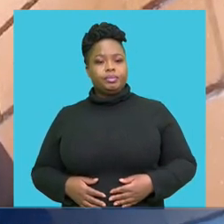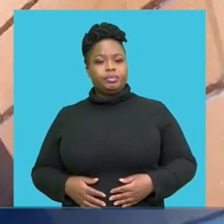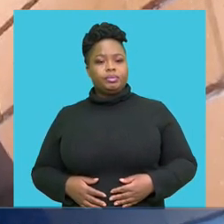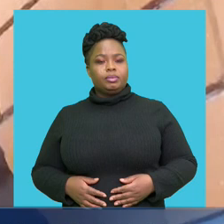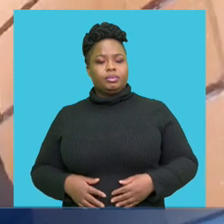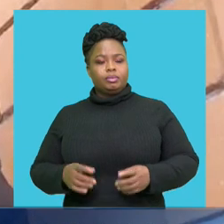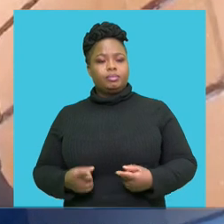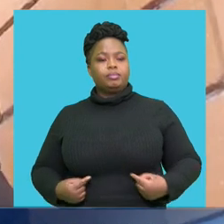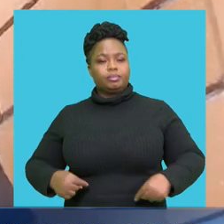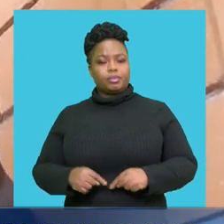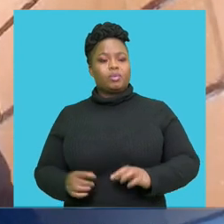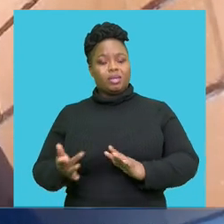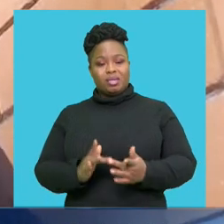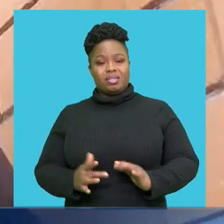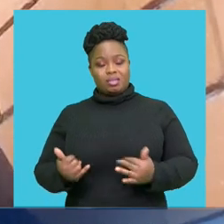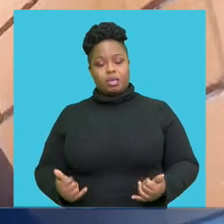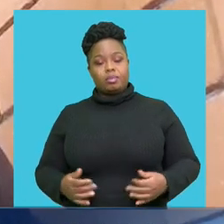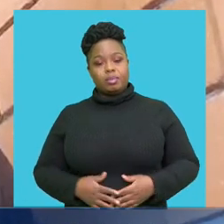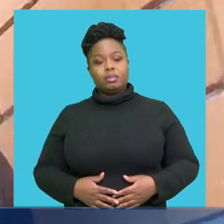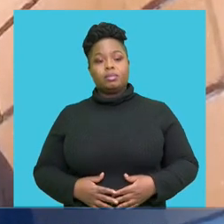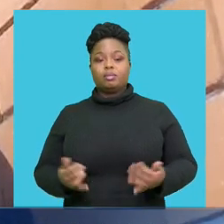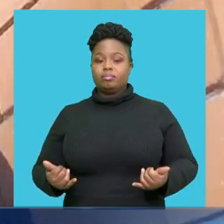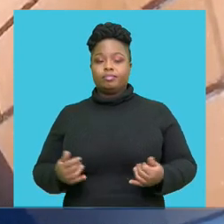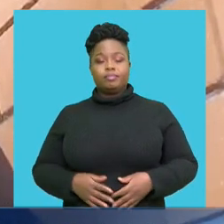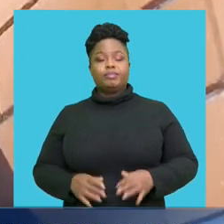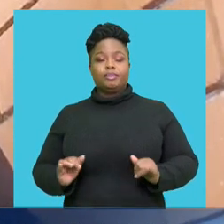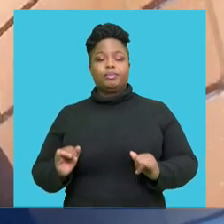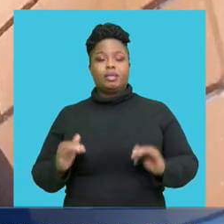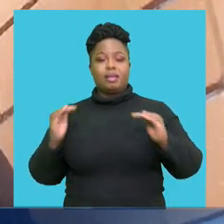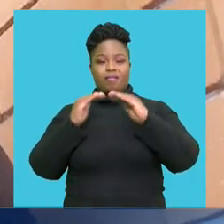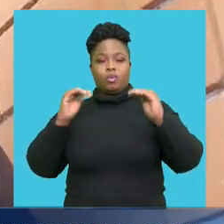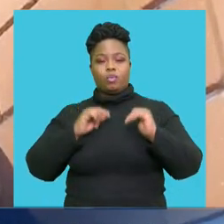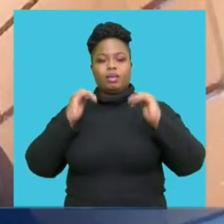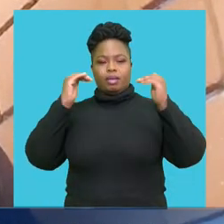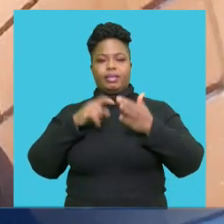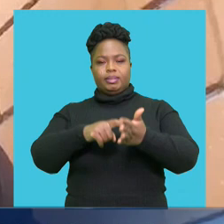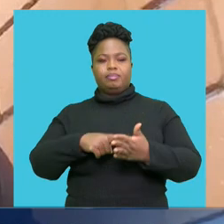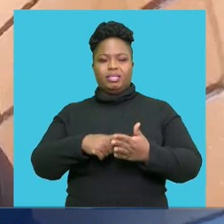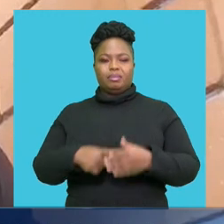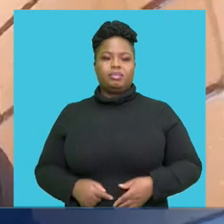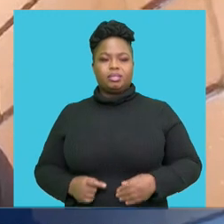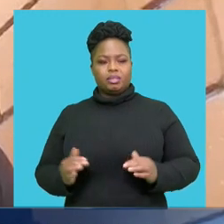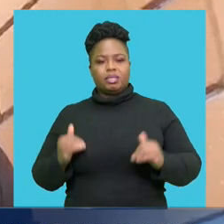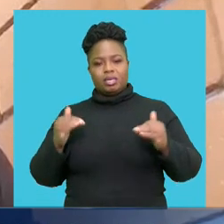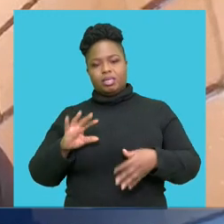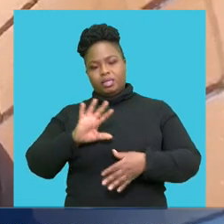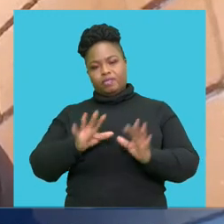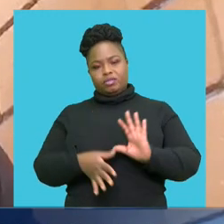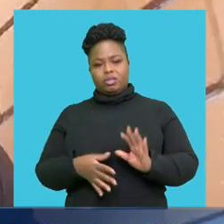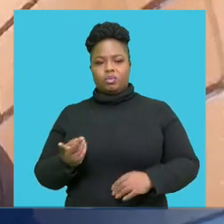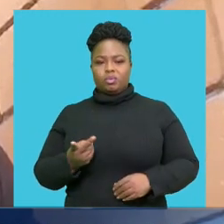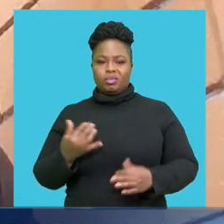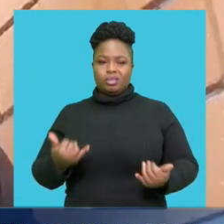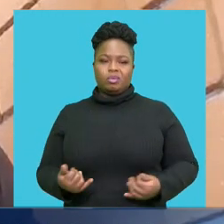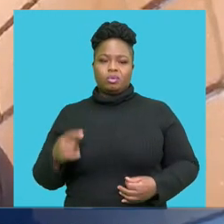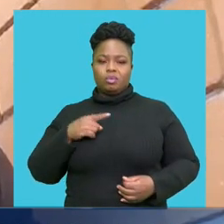Our network is now at critical levels due to the continuous demand, which is higher than the electricity infrastructure can really withstand. As